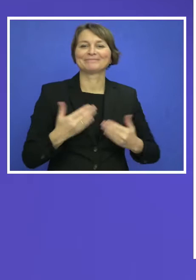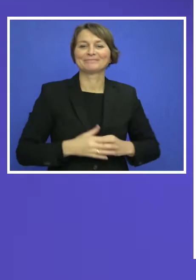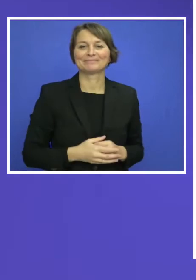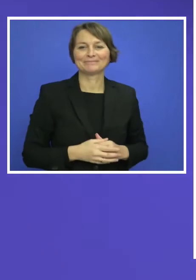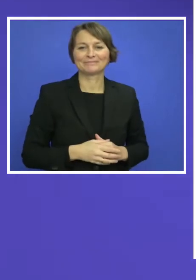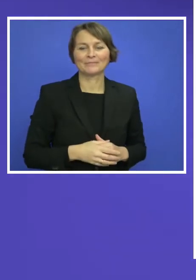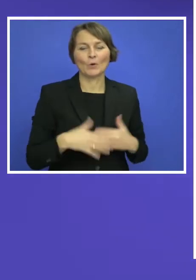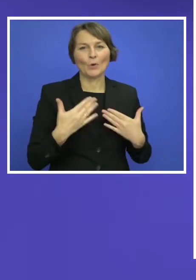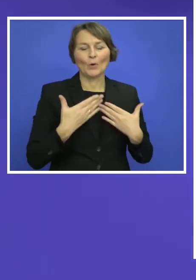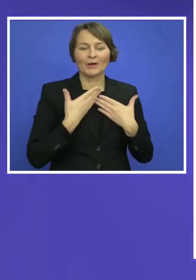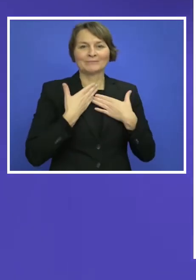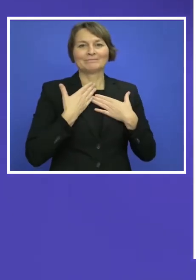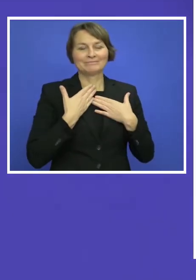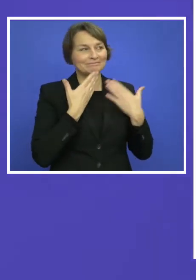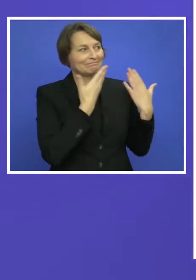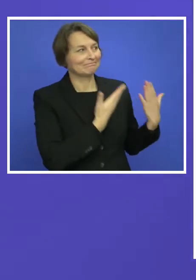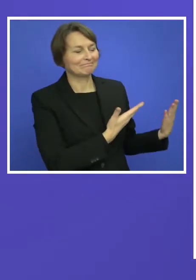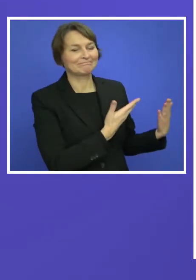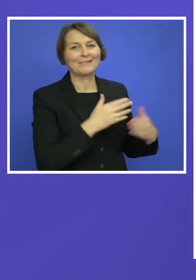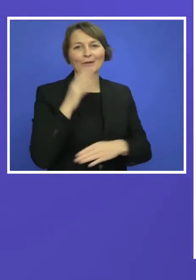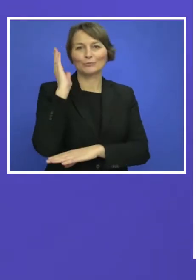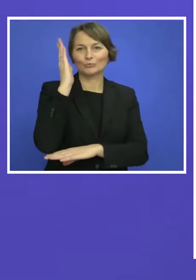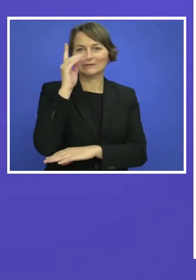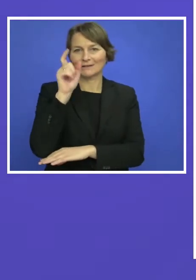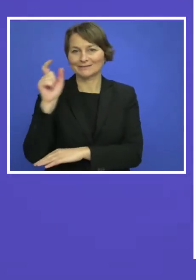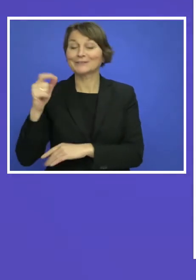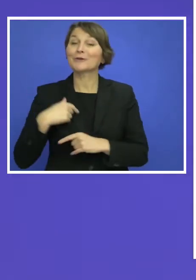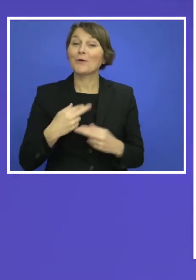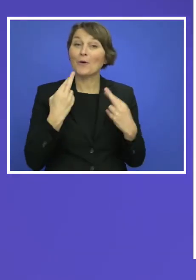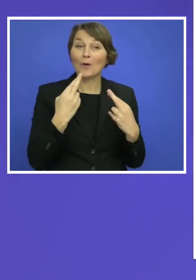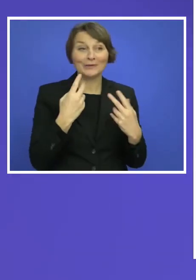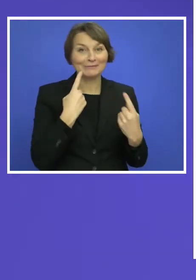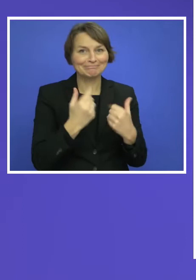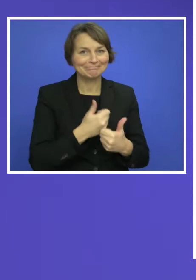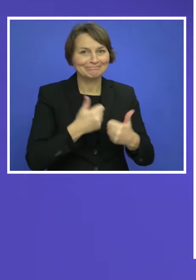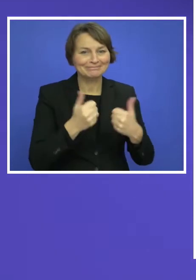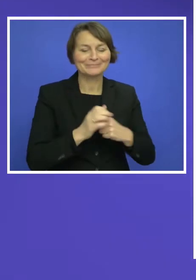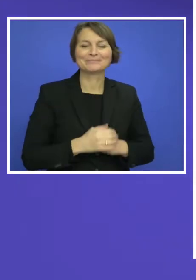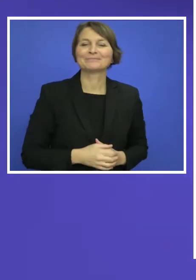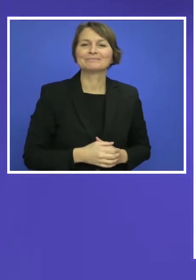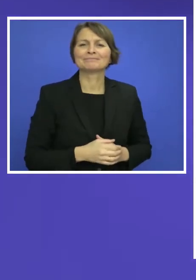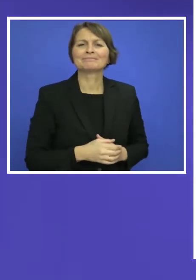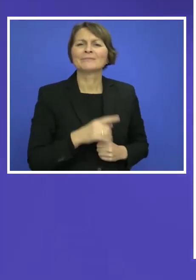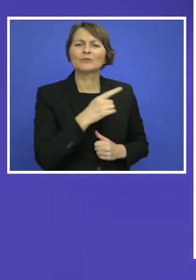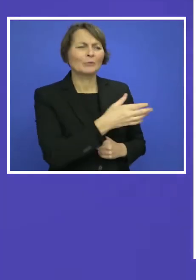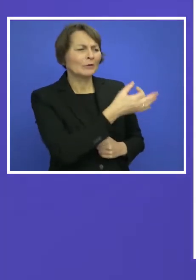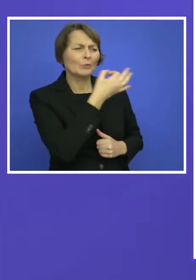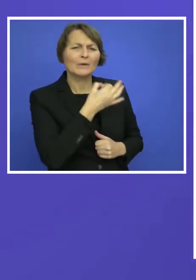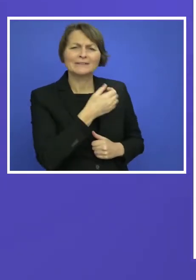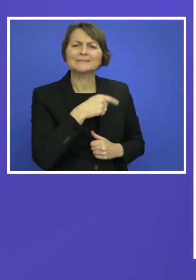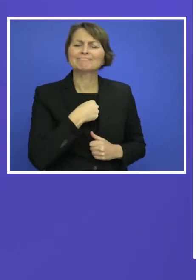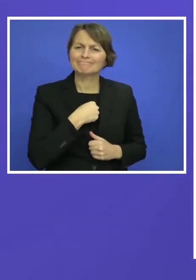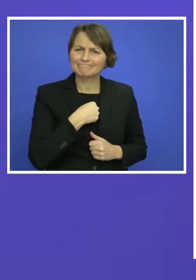distinguished speakers, and hoping that we will have a productive session. Coming back to your question, a different region,